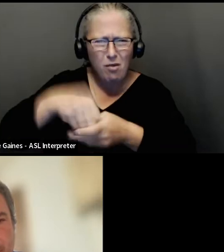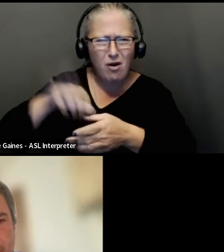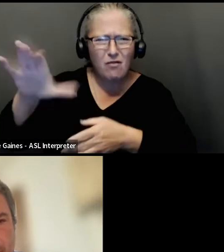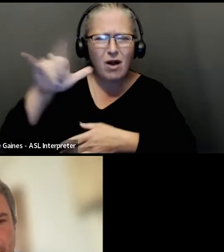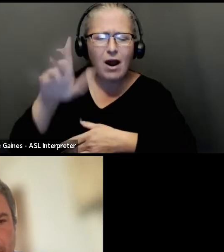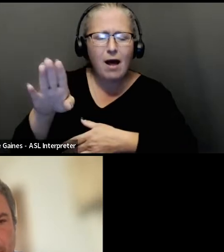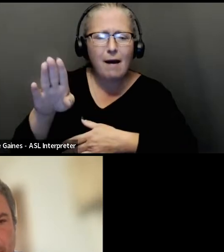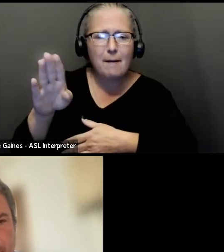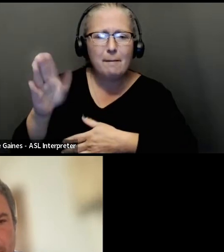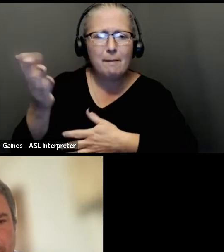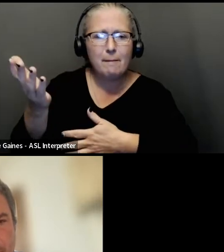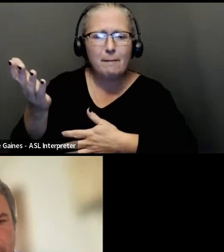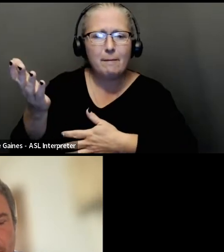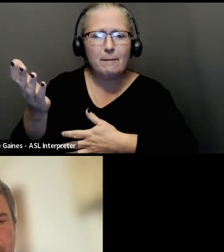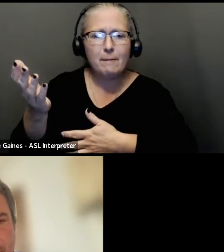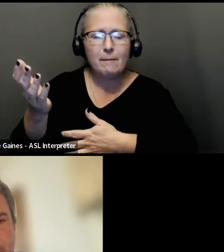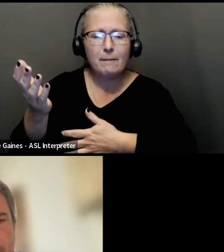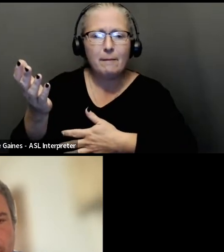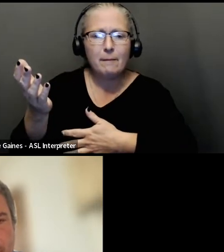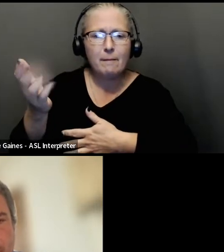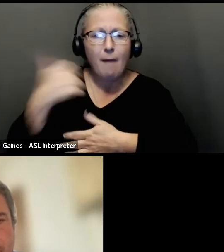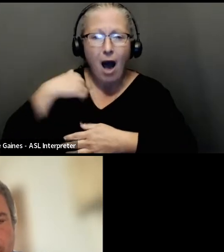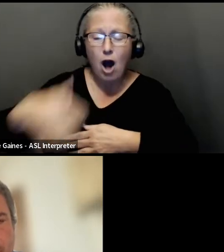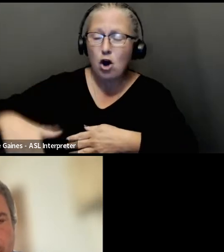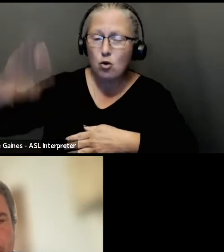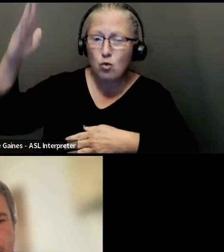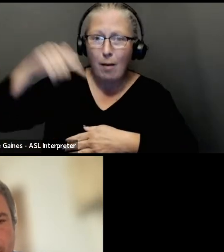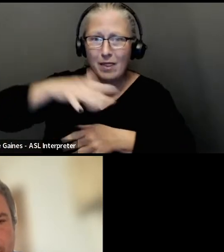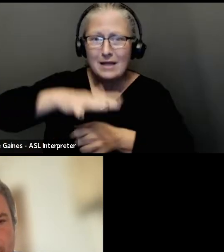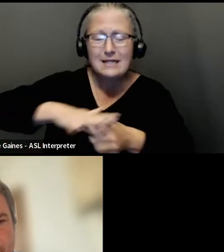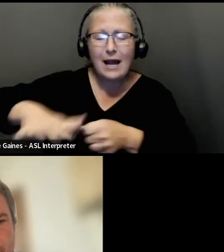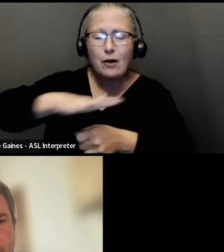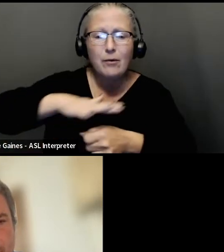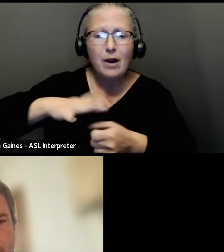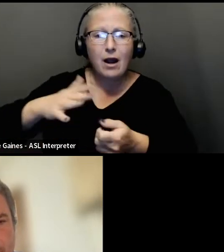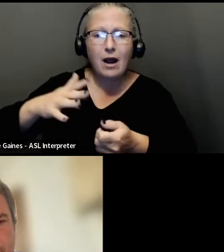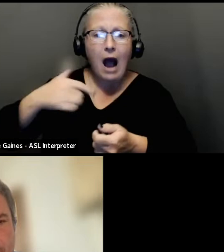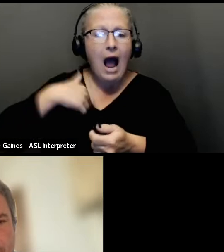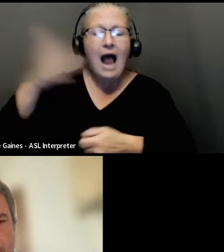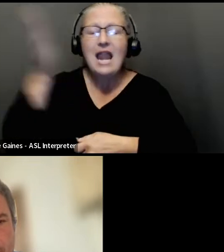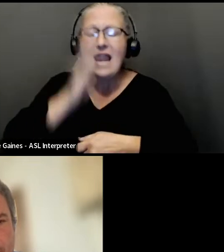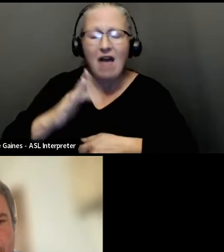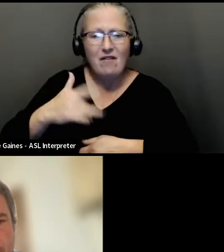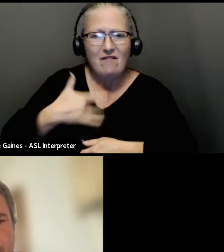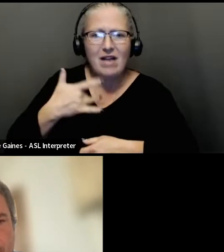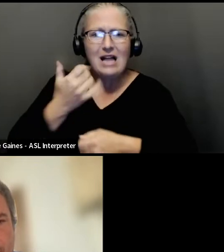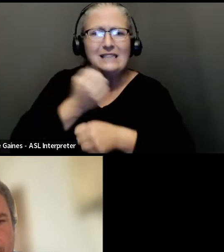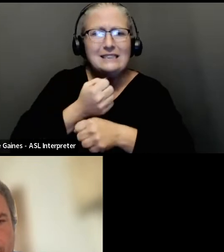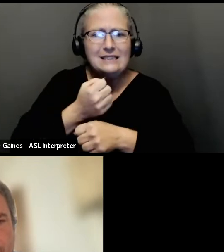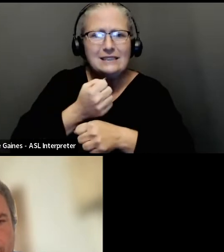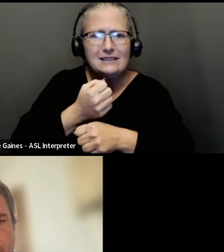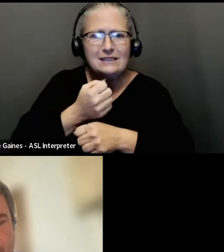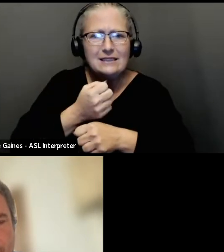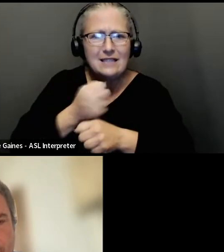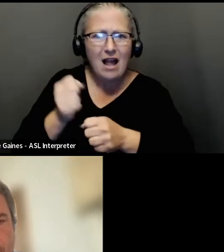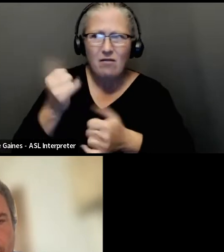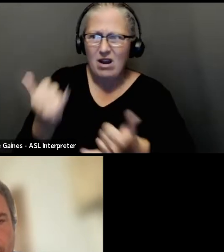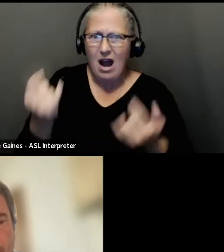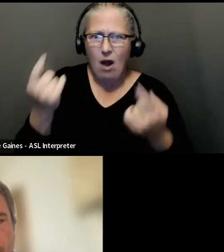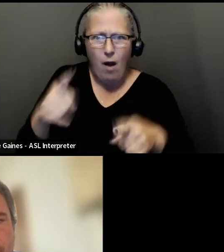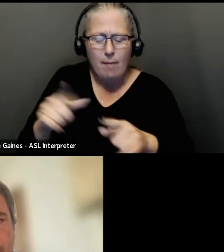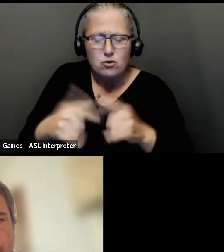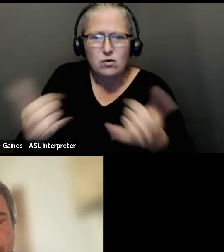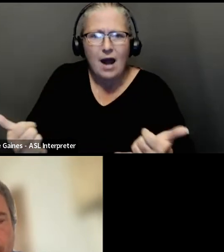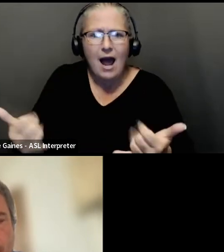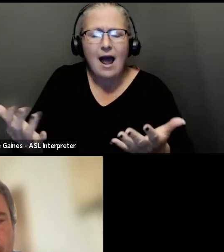club? I grew up in this area. I have never felt safer than I have the last couple of years until